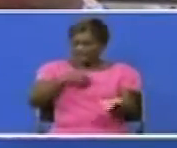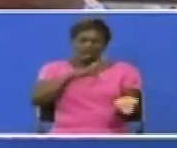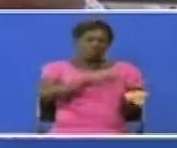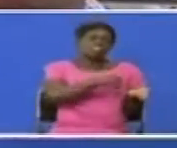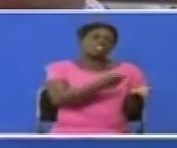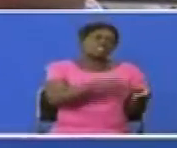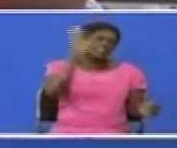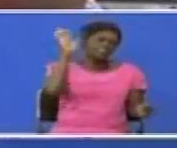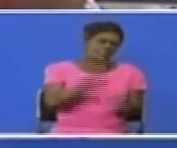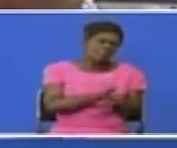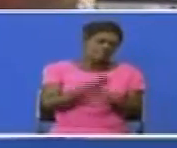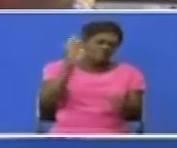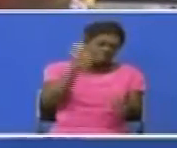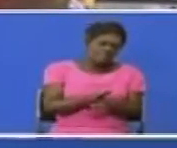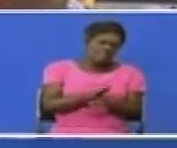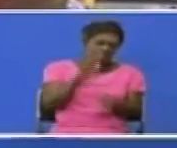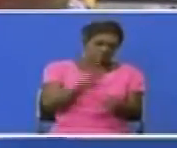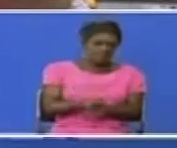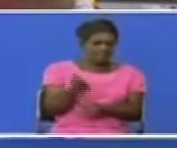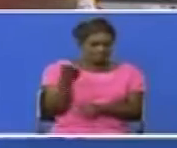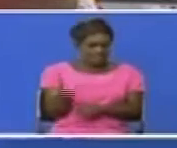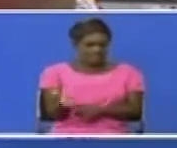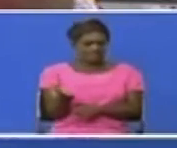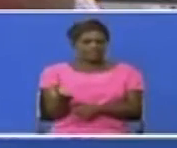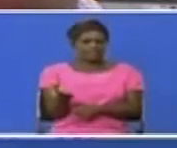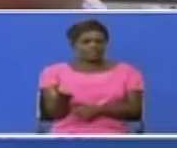deposits worth not just billions but trillions